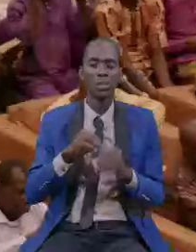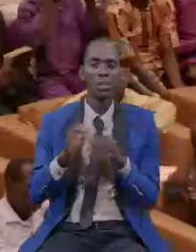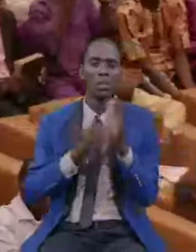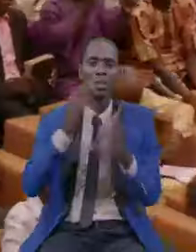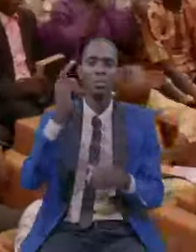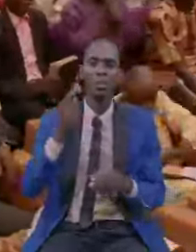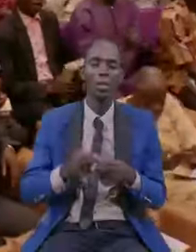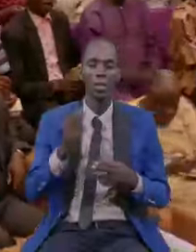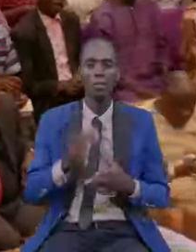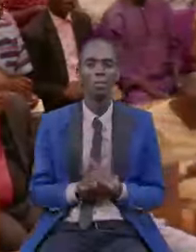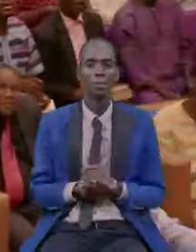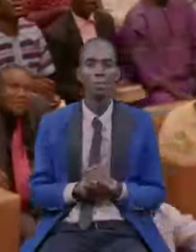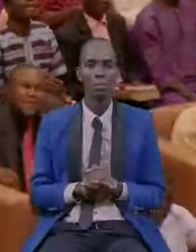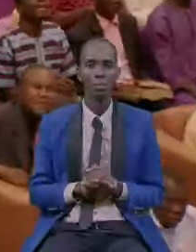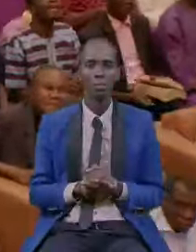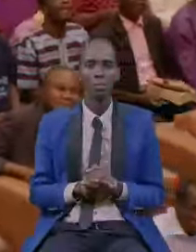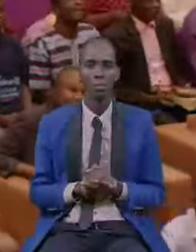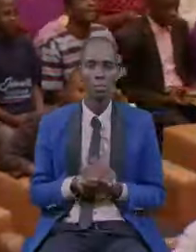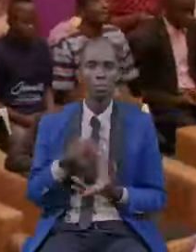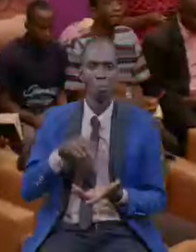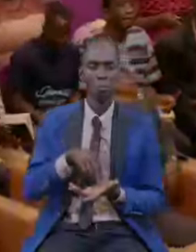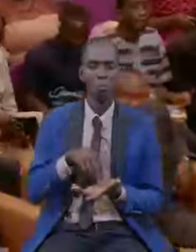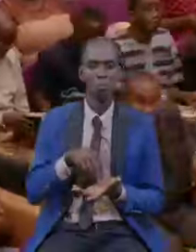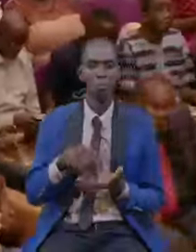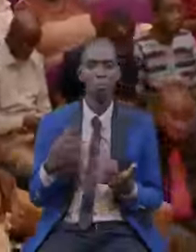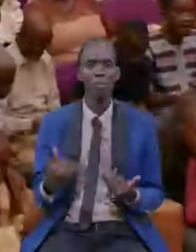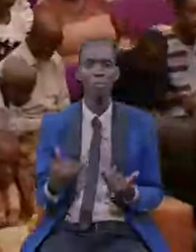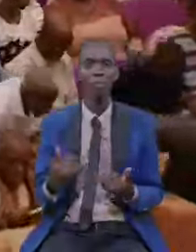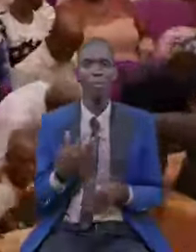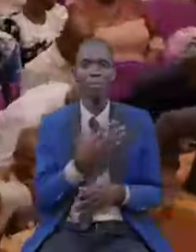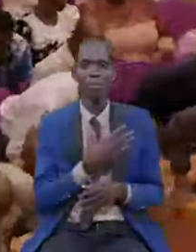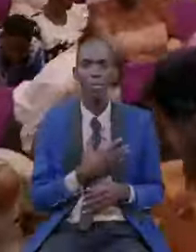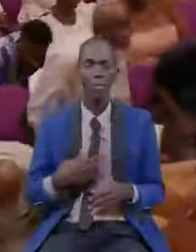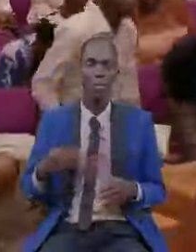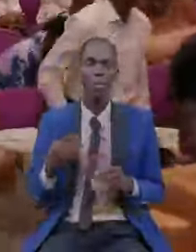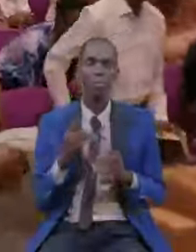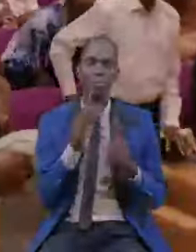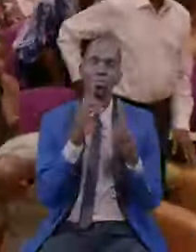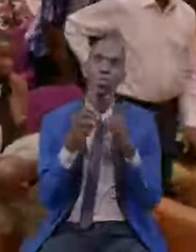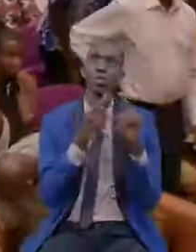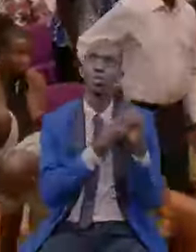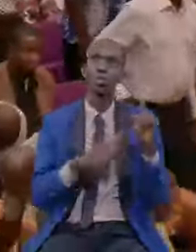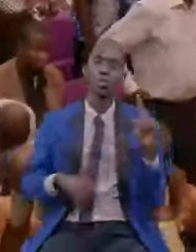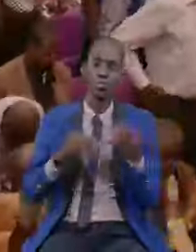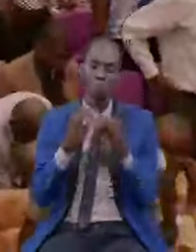Amen. Let's rise up now and talk to the Lord in prayer.